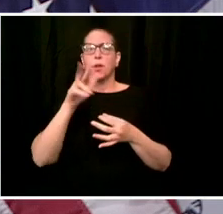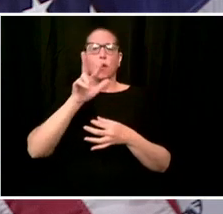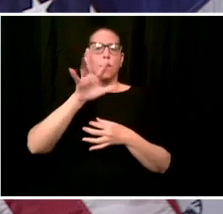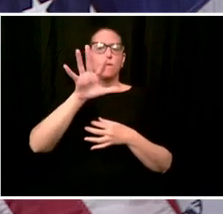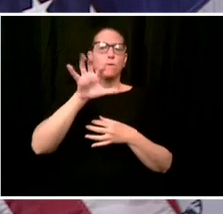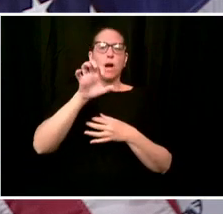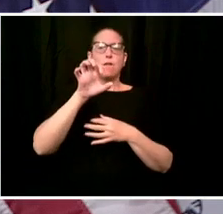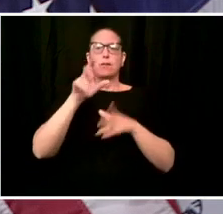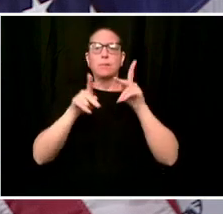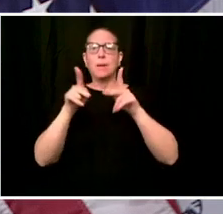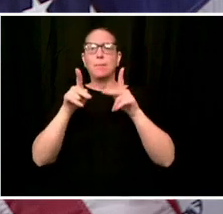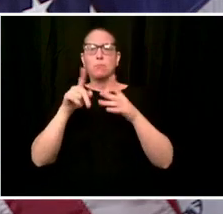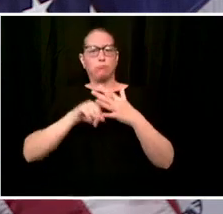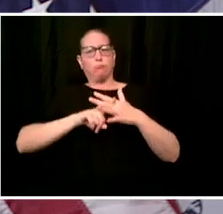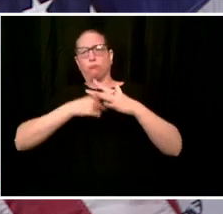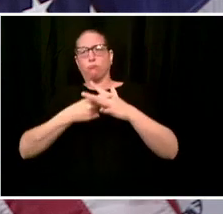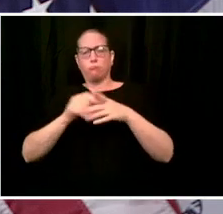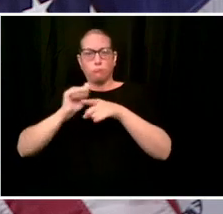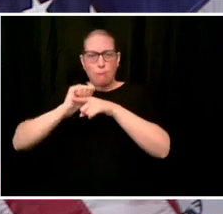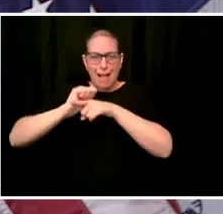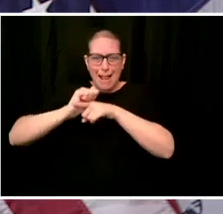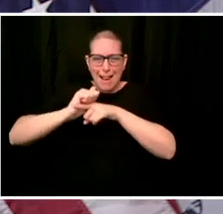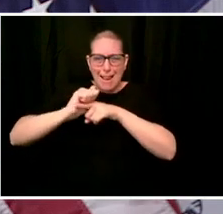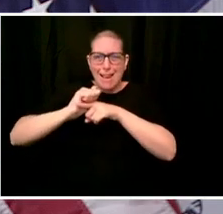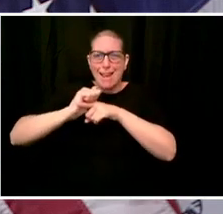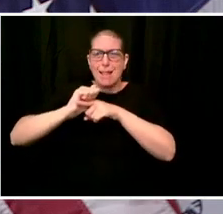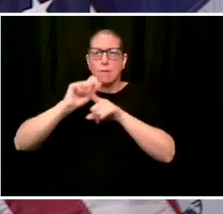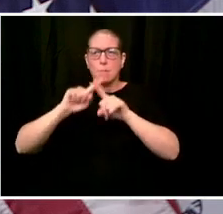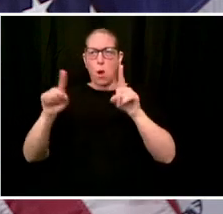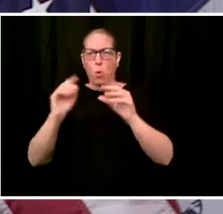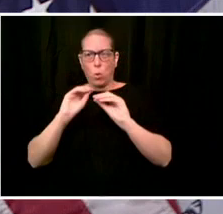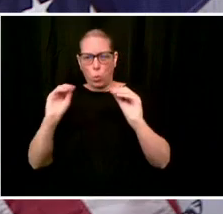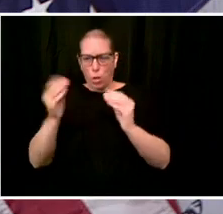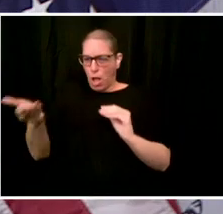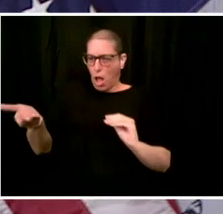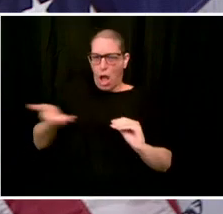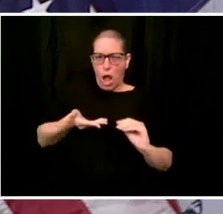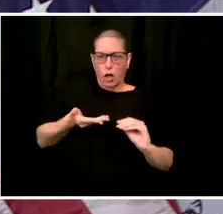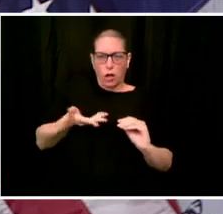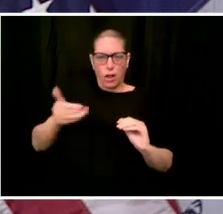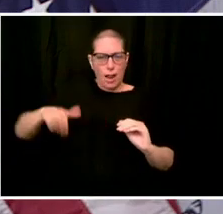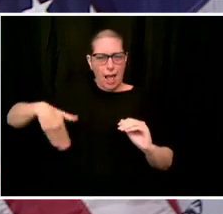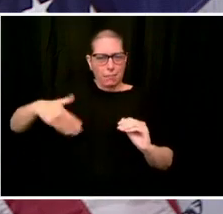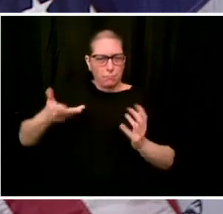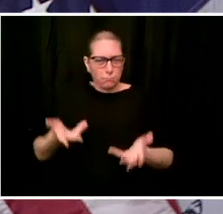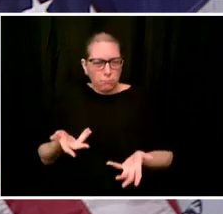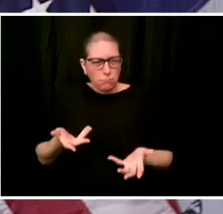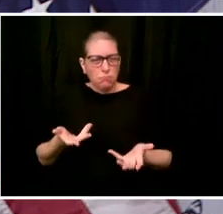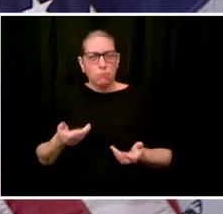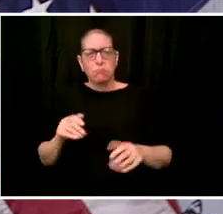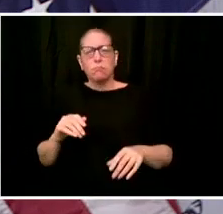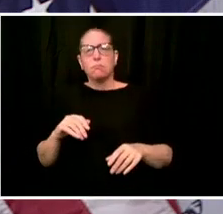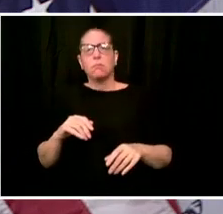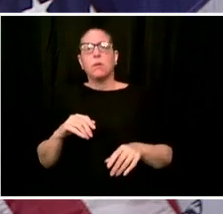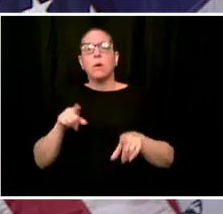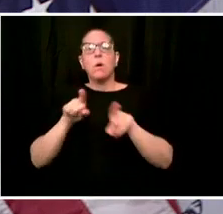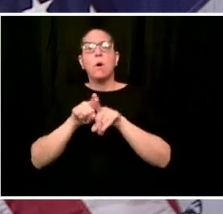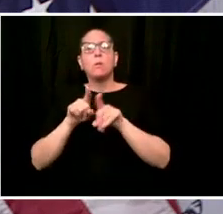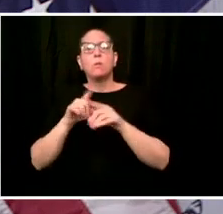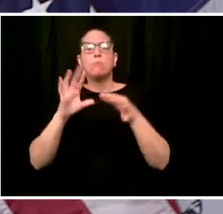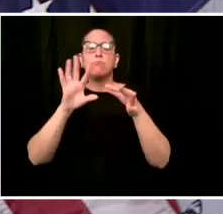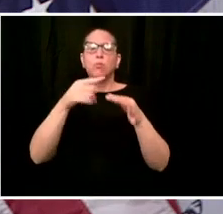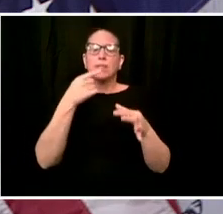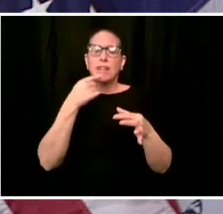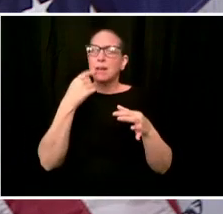believe you said there were going to be 1,200 hotel rooms available by June for self-isolation. Just compared